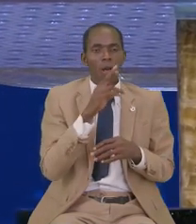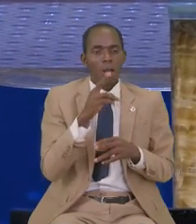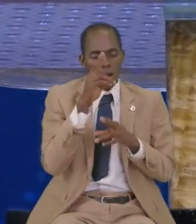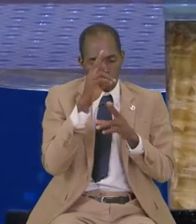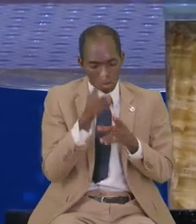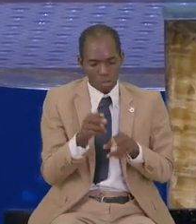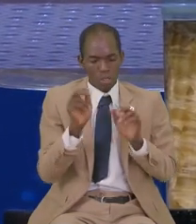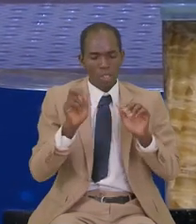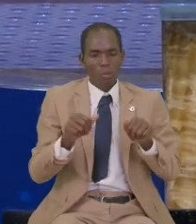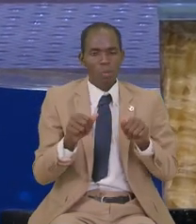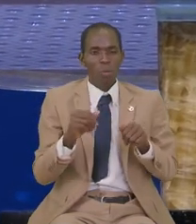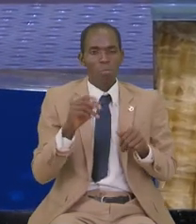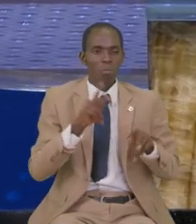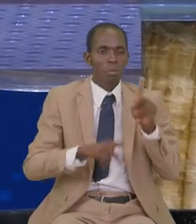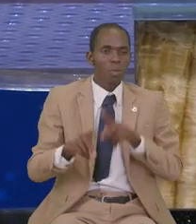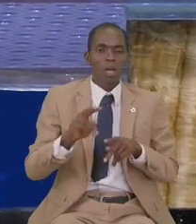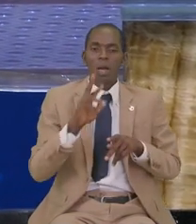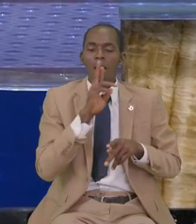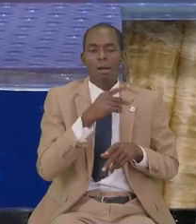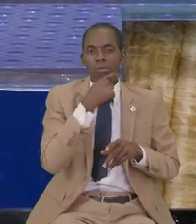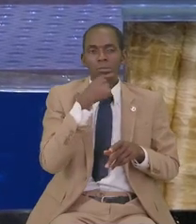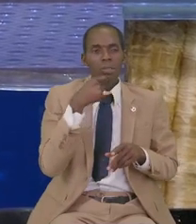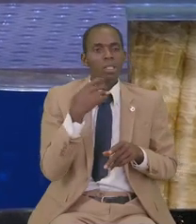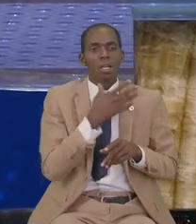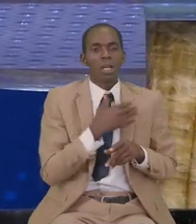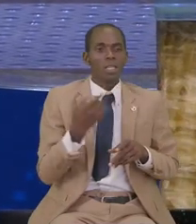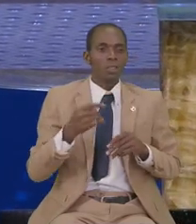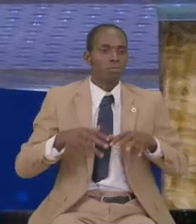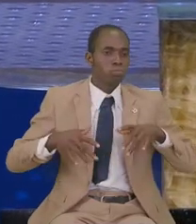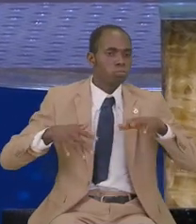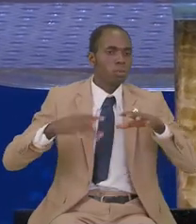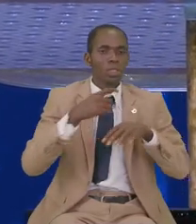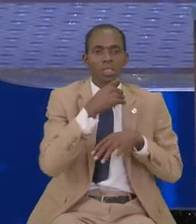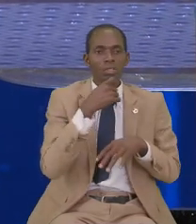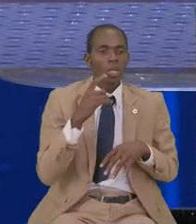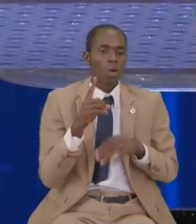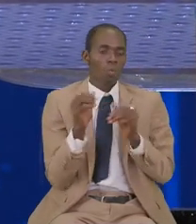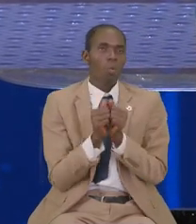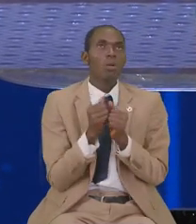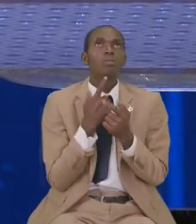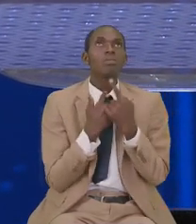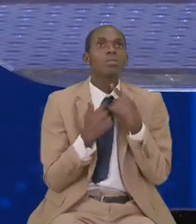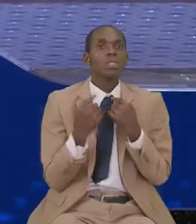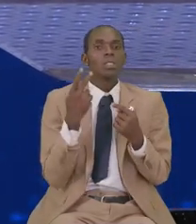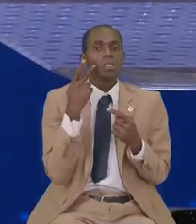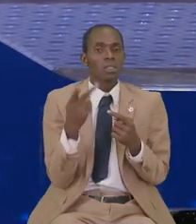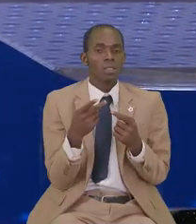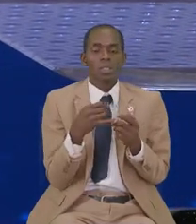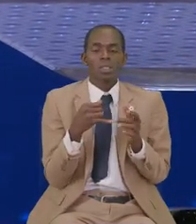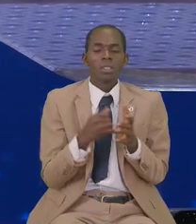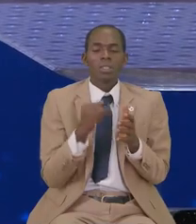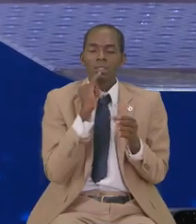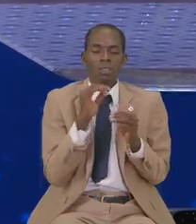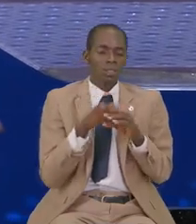are famished, and their multitude dried up with thirst. It even goes beyond